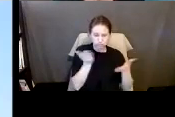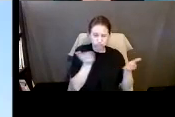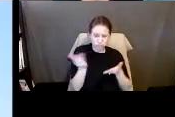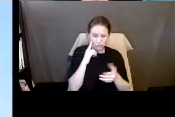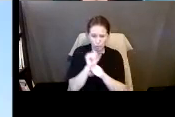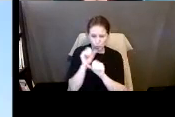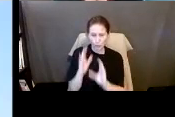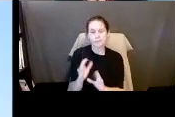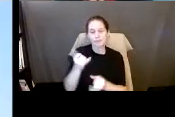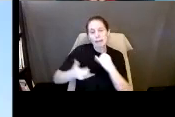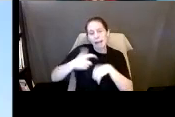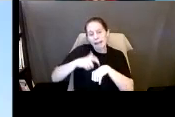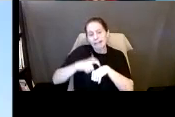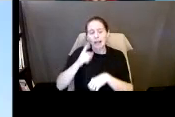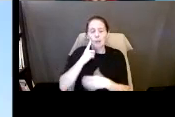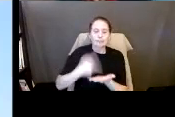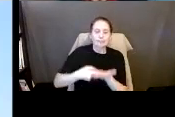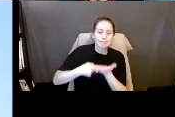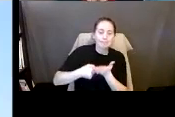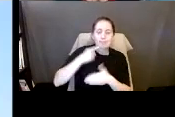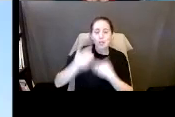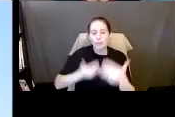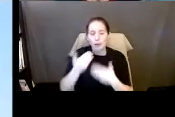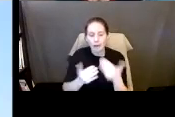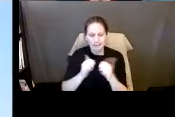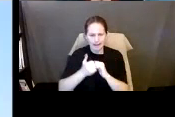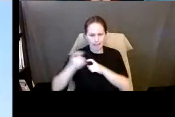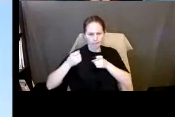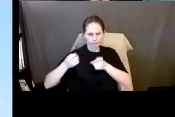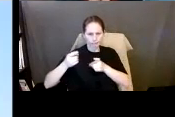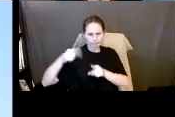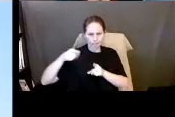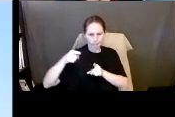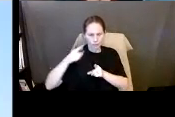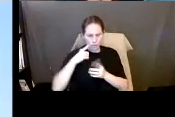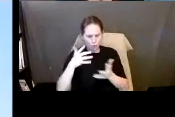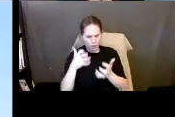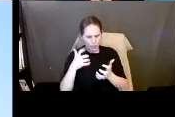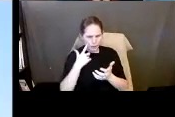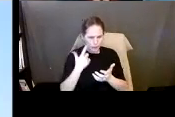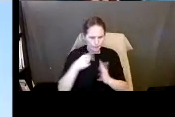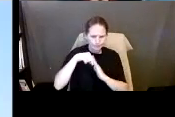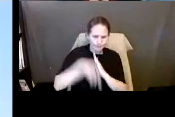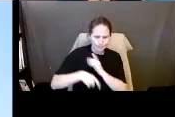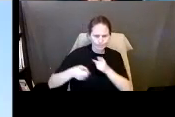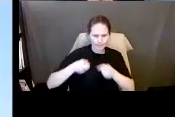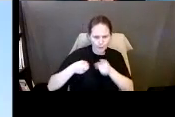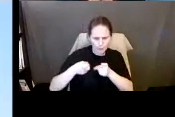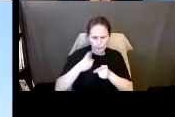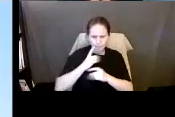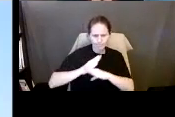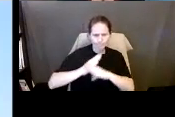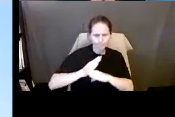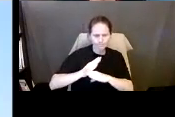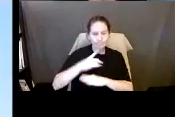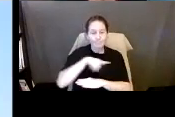about the actual mining process and about how the administrators at Wadi el-Hudi wanted to intensely control and protect